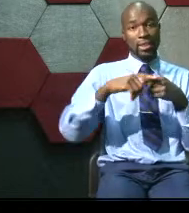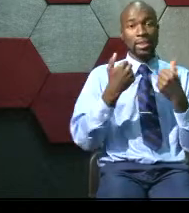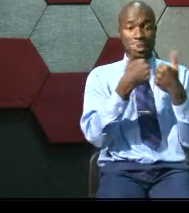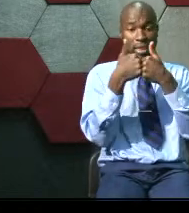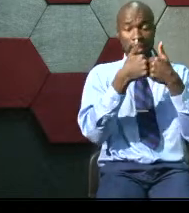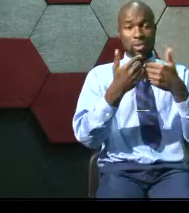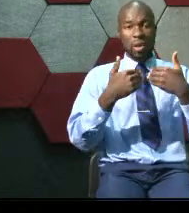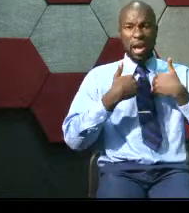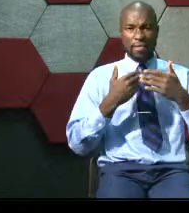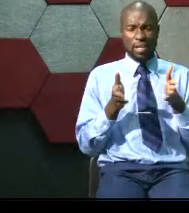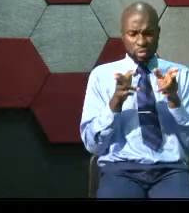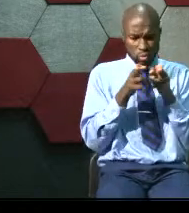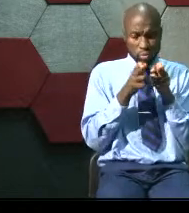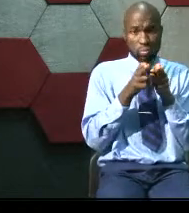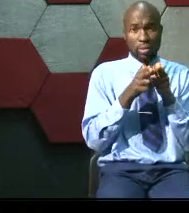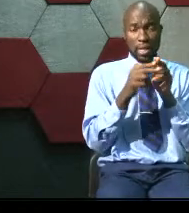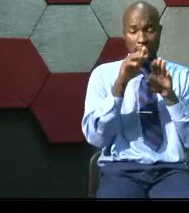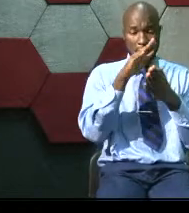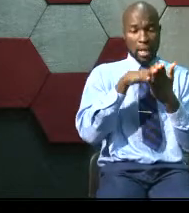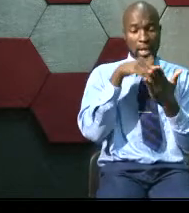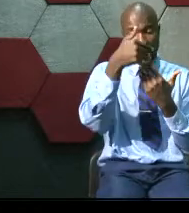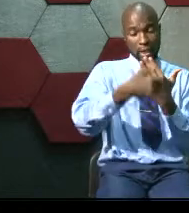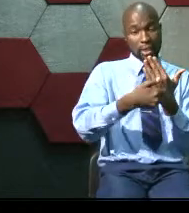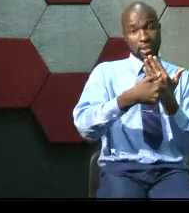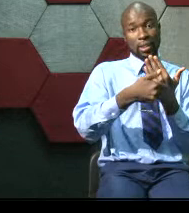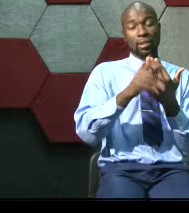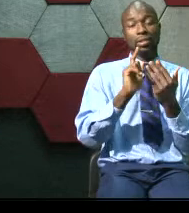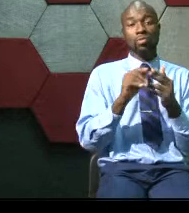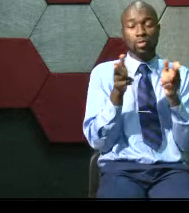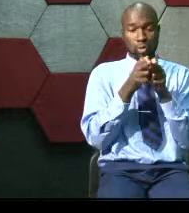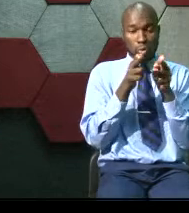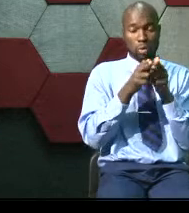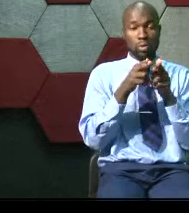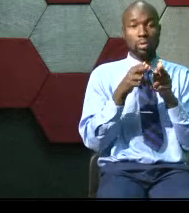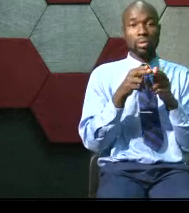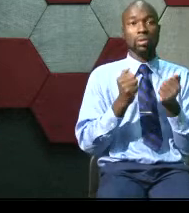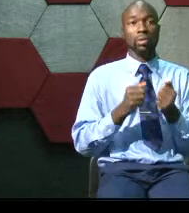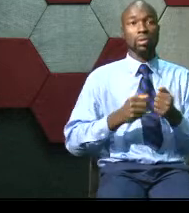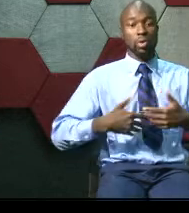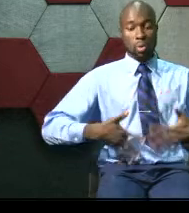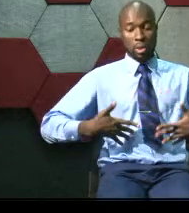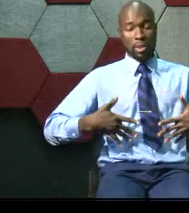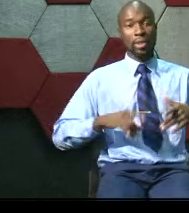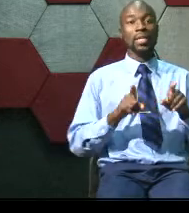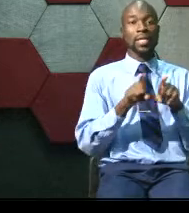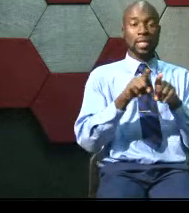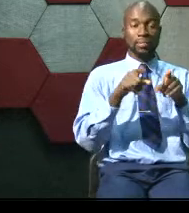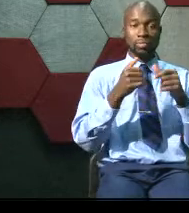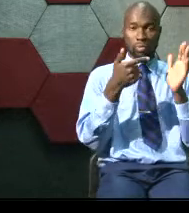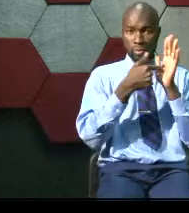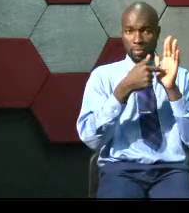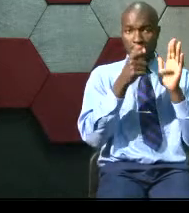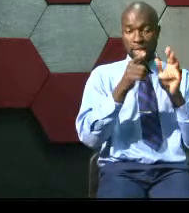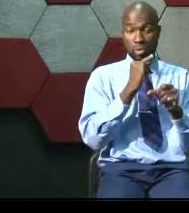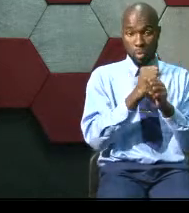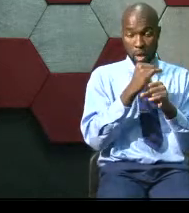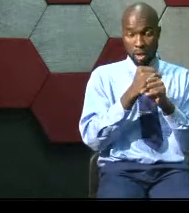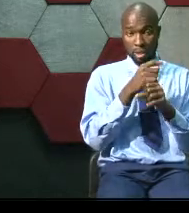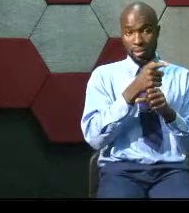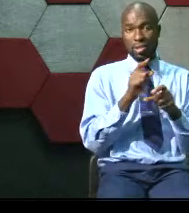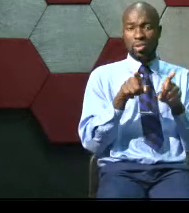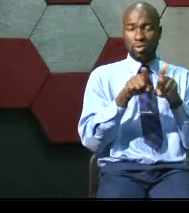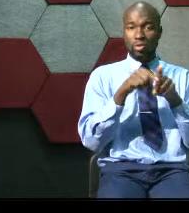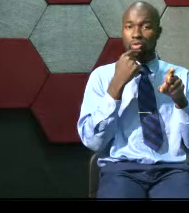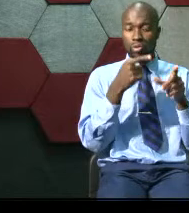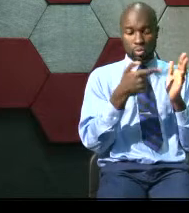condensed school calendar with a shortened holiday. To produce such incredible work highlights your resilience